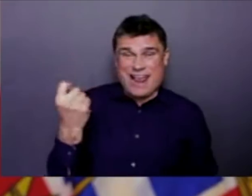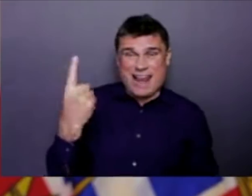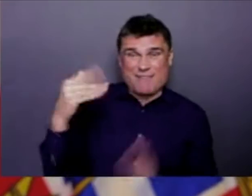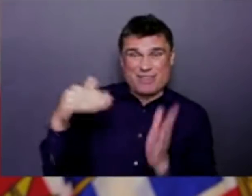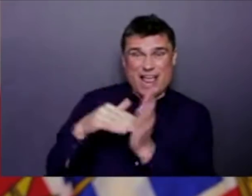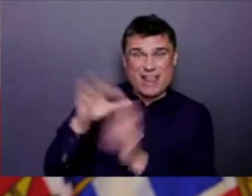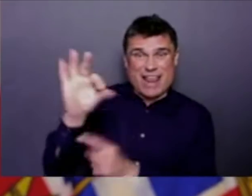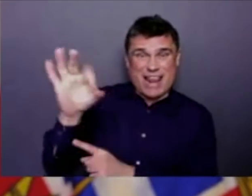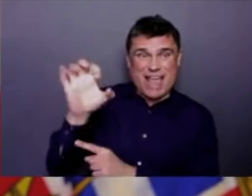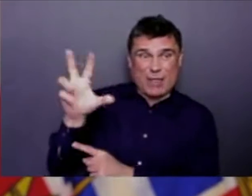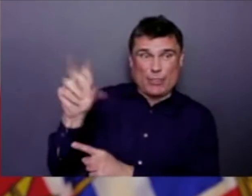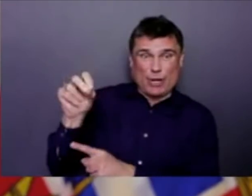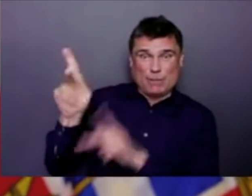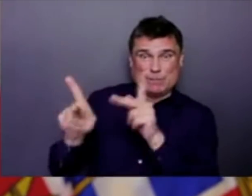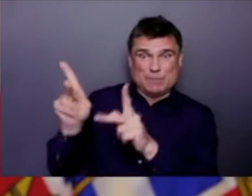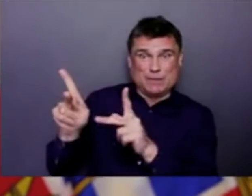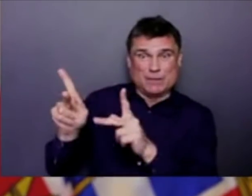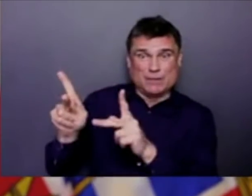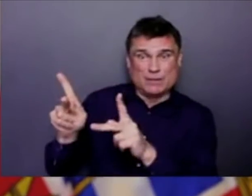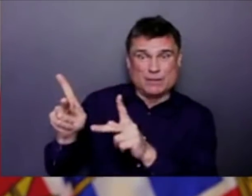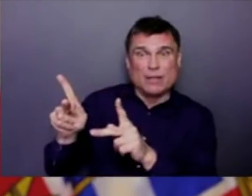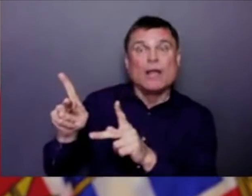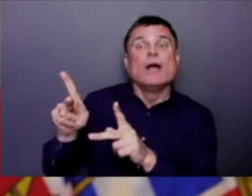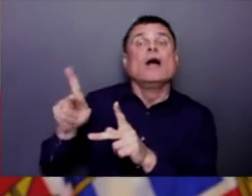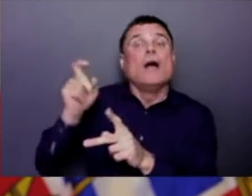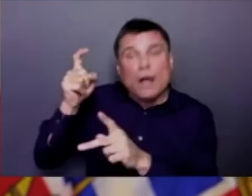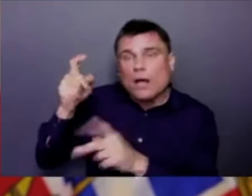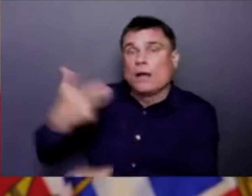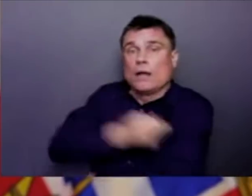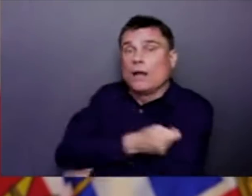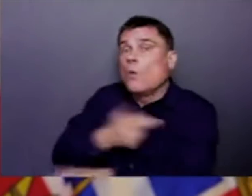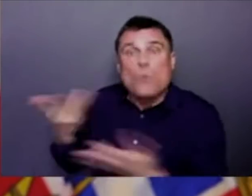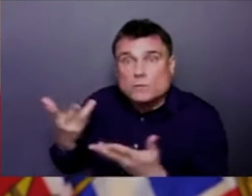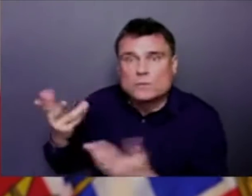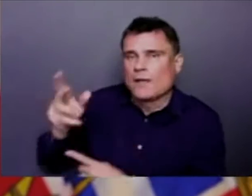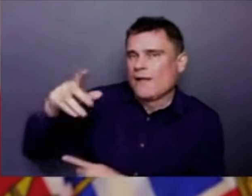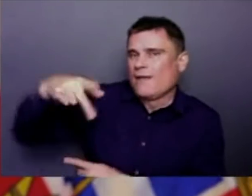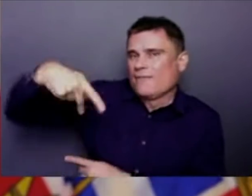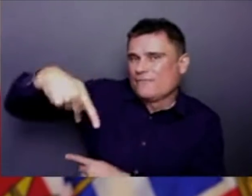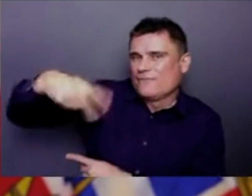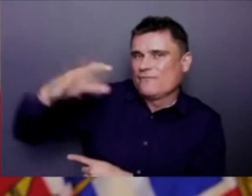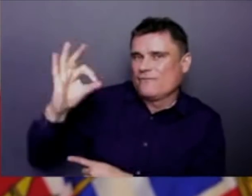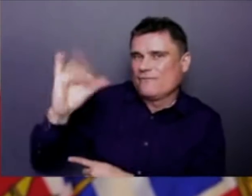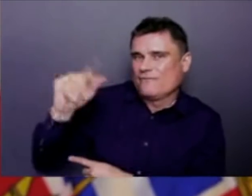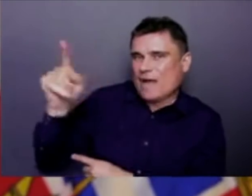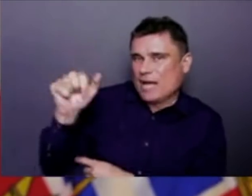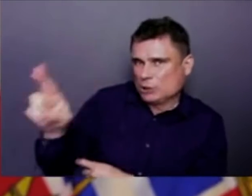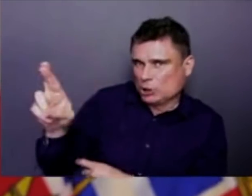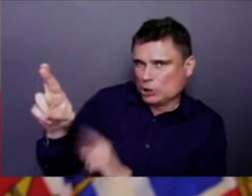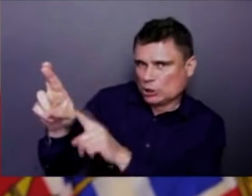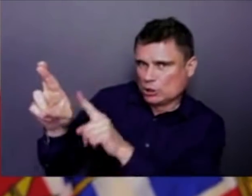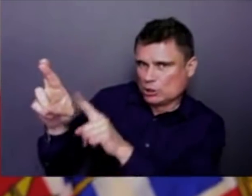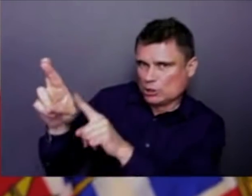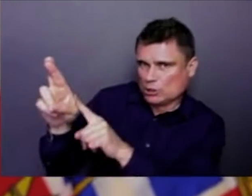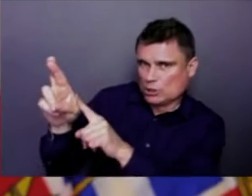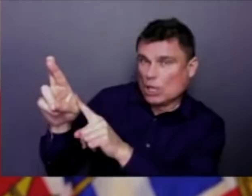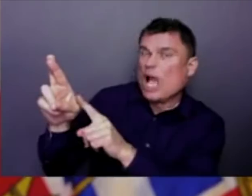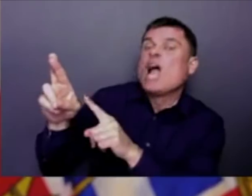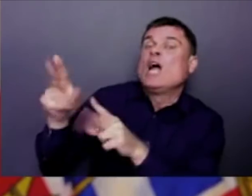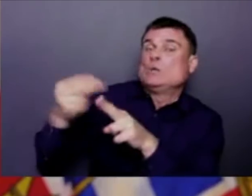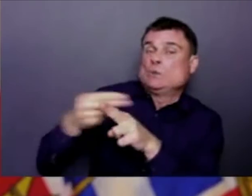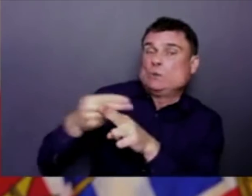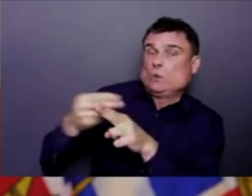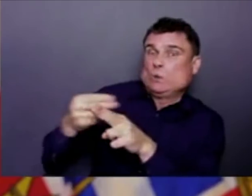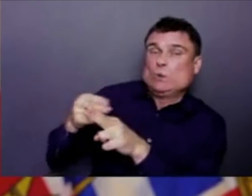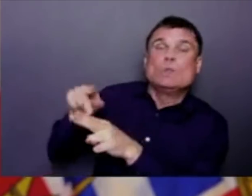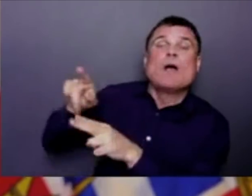was licensed for use on December 23rd, and it has now become the second vaccine approved for use in Canada and